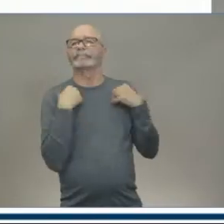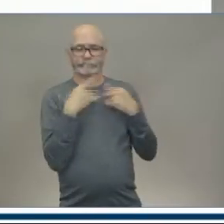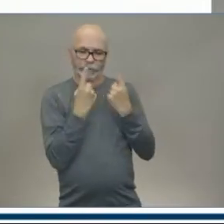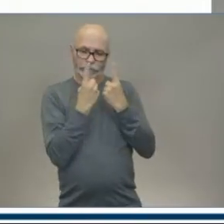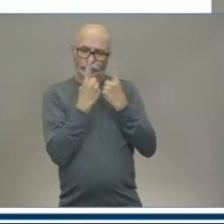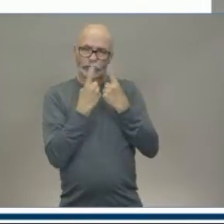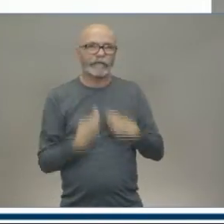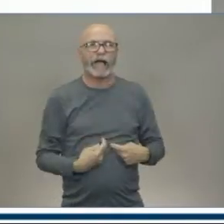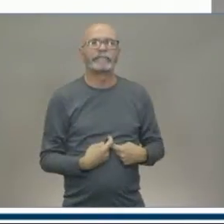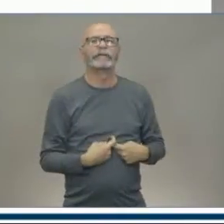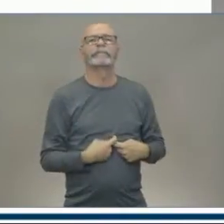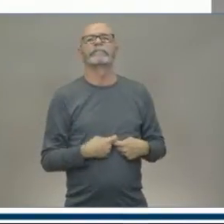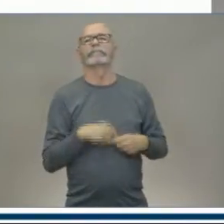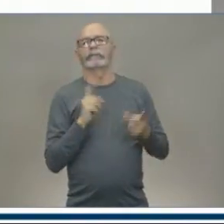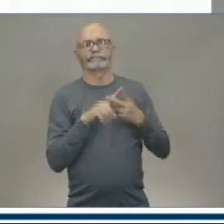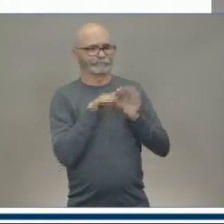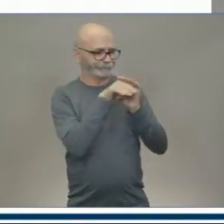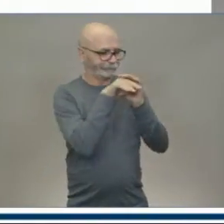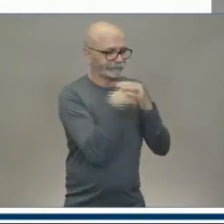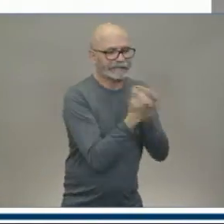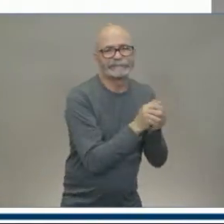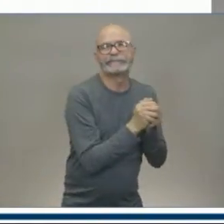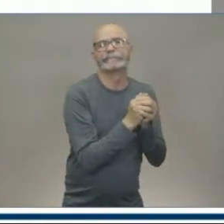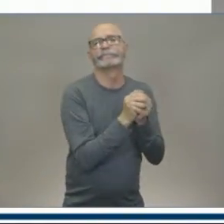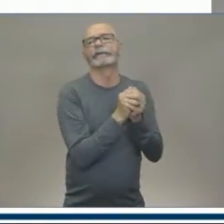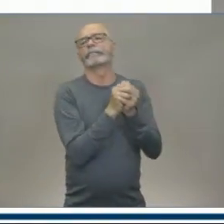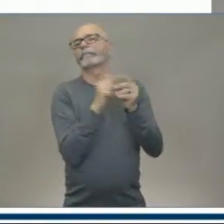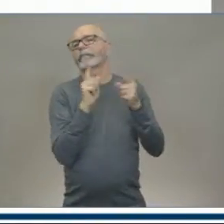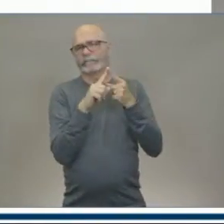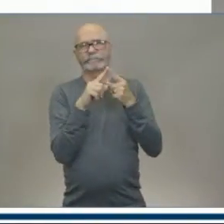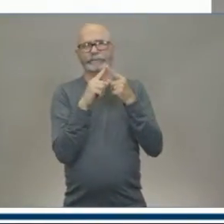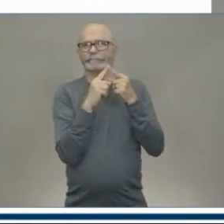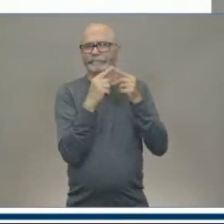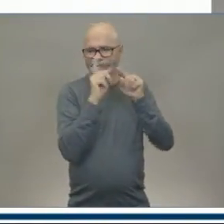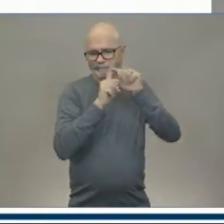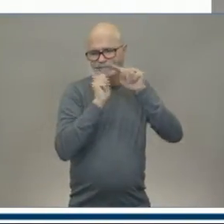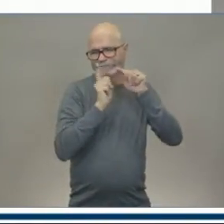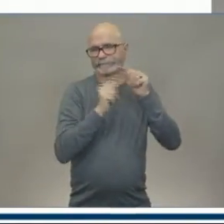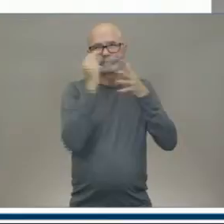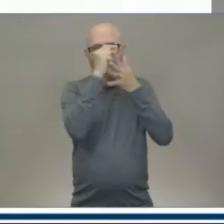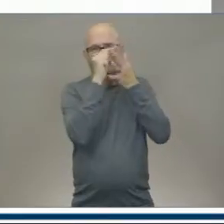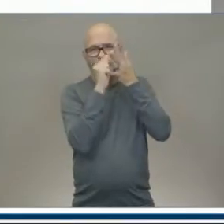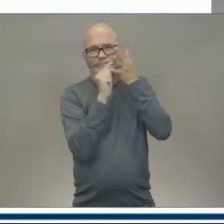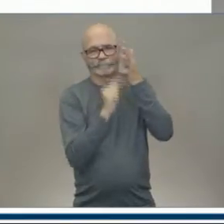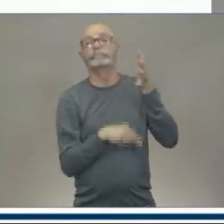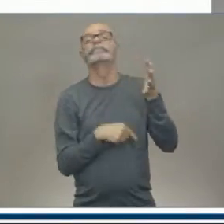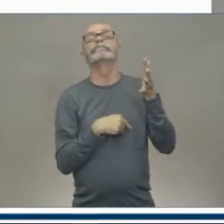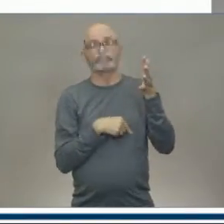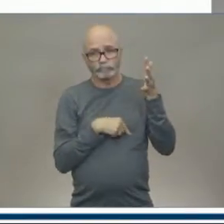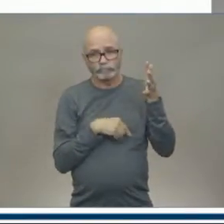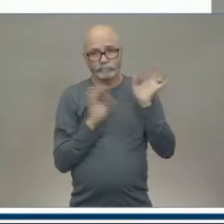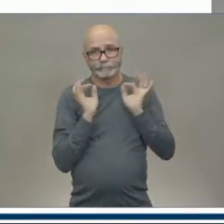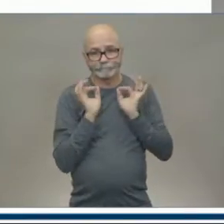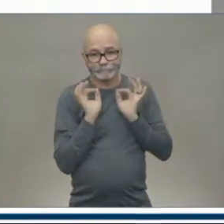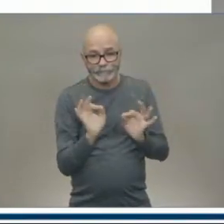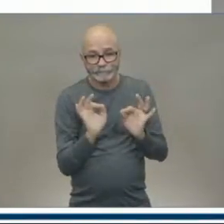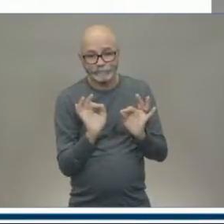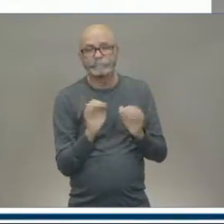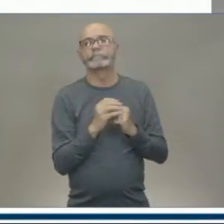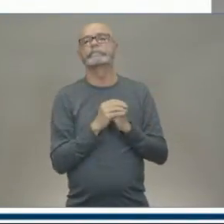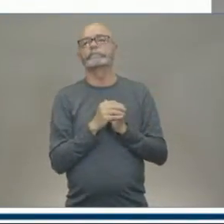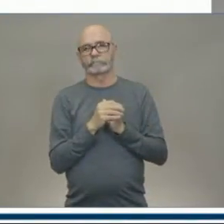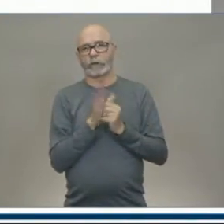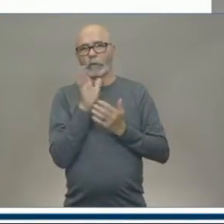there's a number of, and we use this kind of layered approach that all these different layers provide quite a